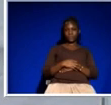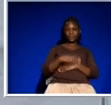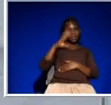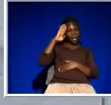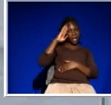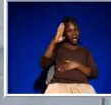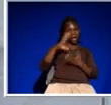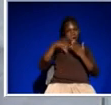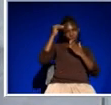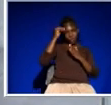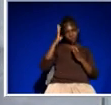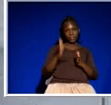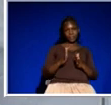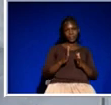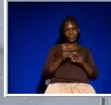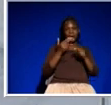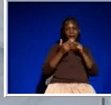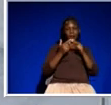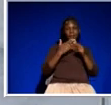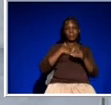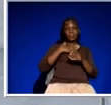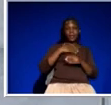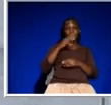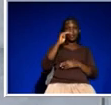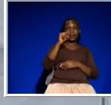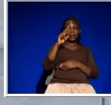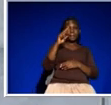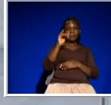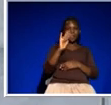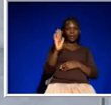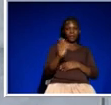Hello, student. My name is Mary Kamau.